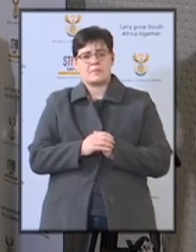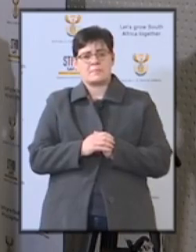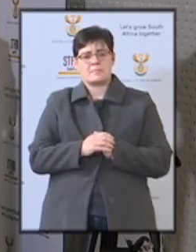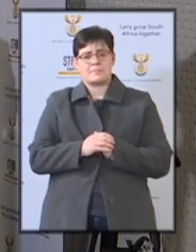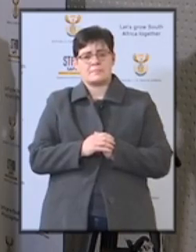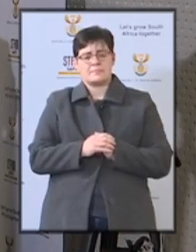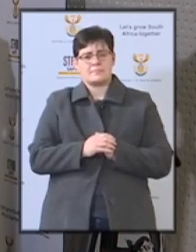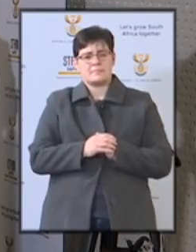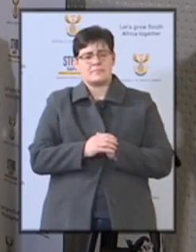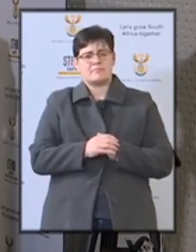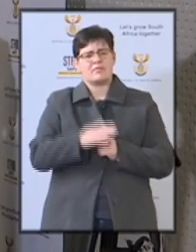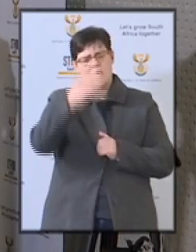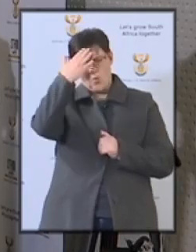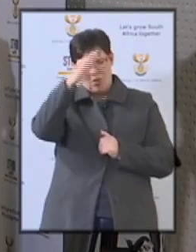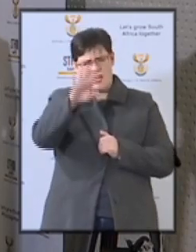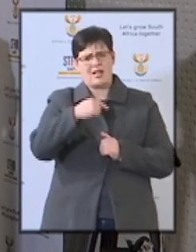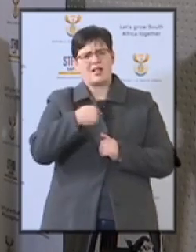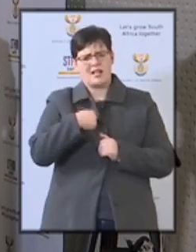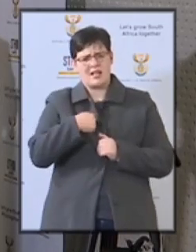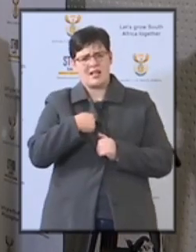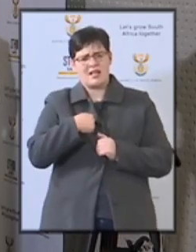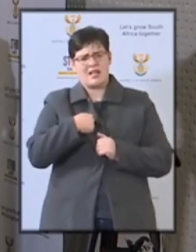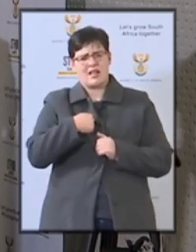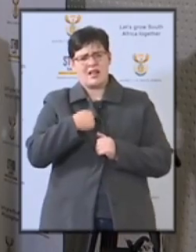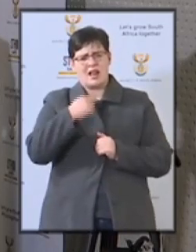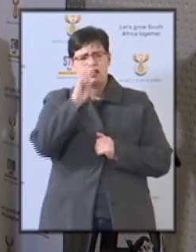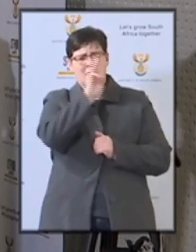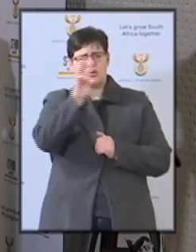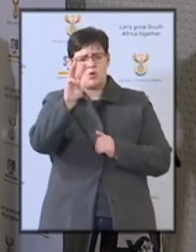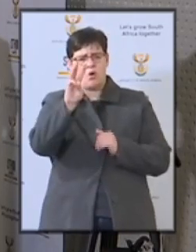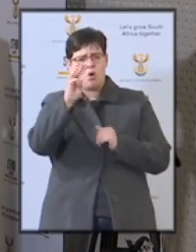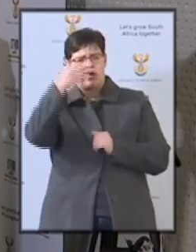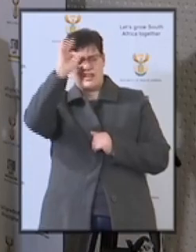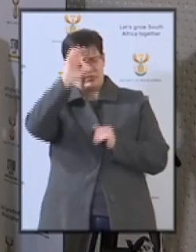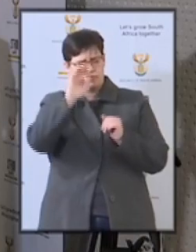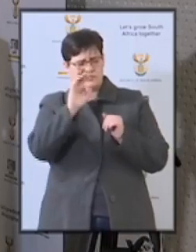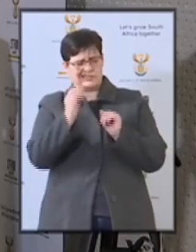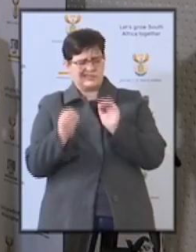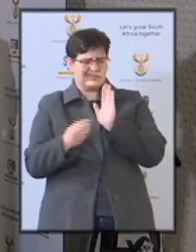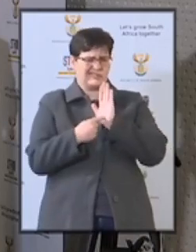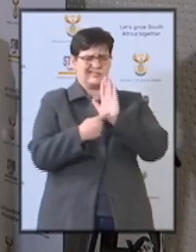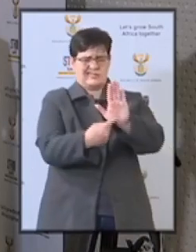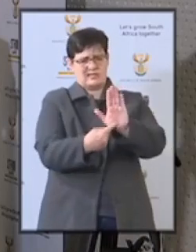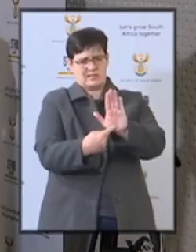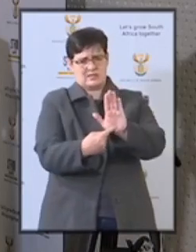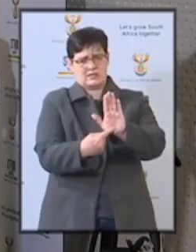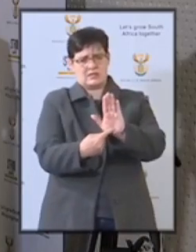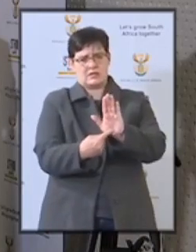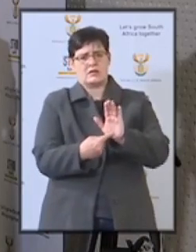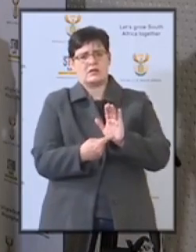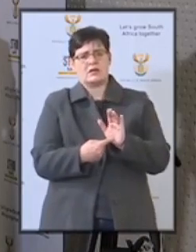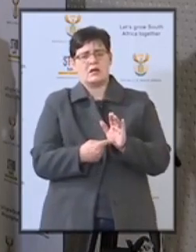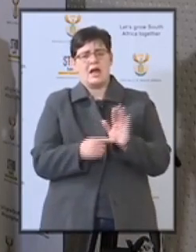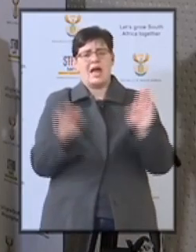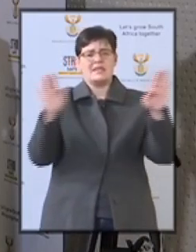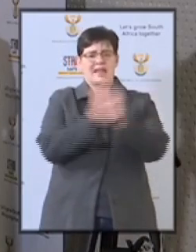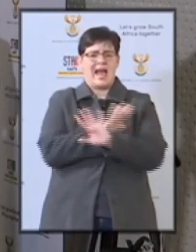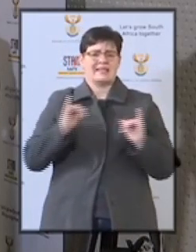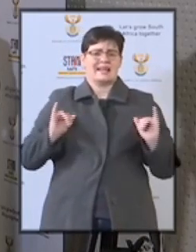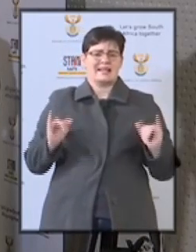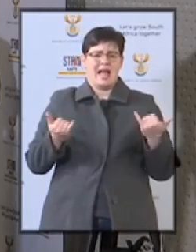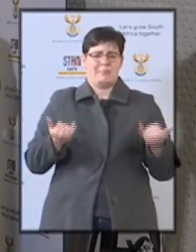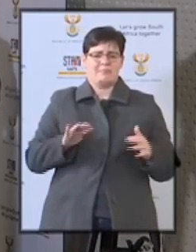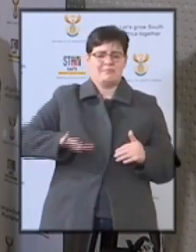She says, I know that the gazetted regulations specifically exclude nightclubs from